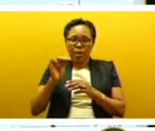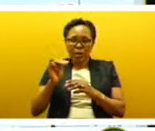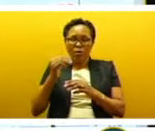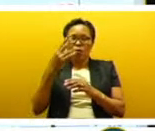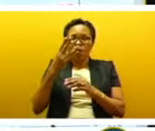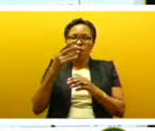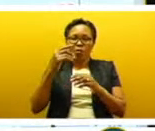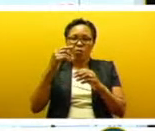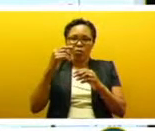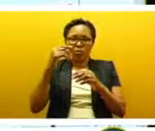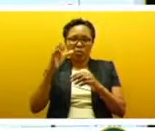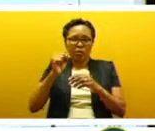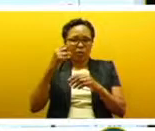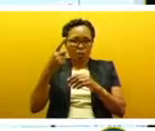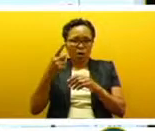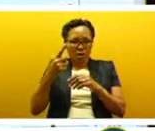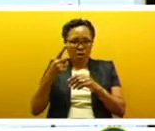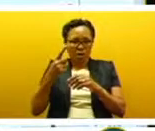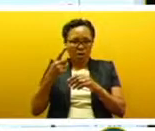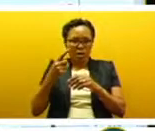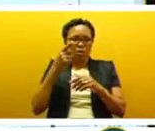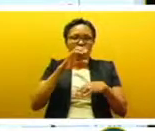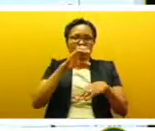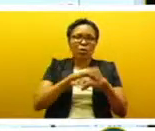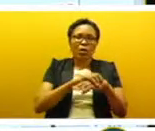21,481,652, you get